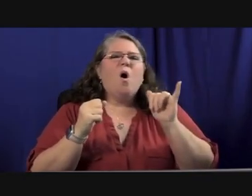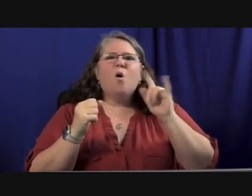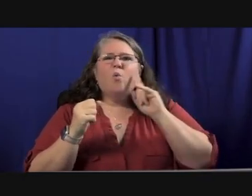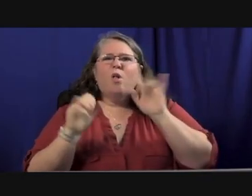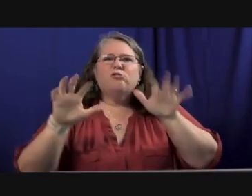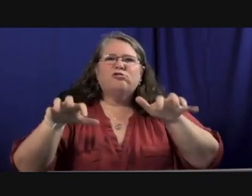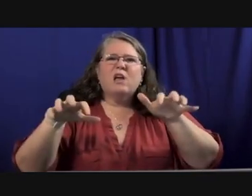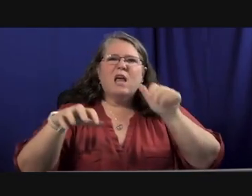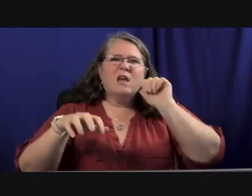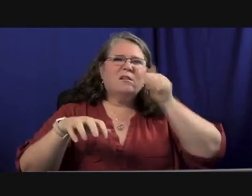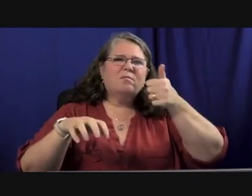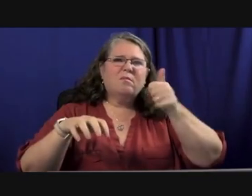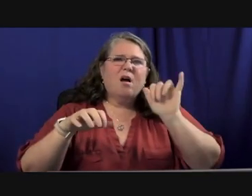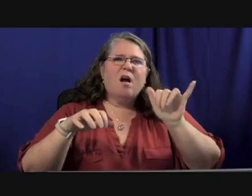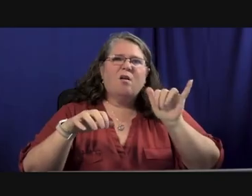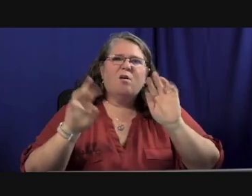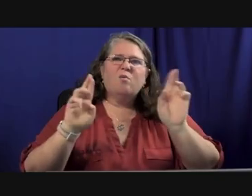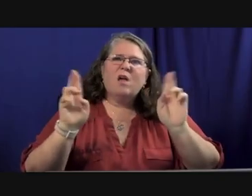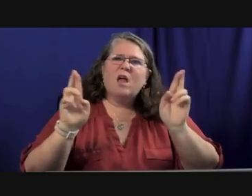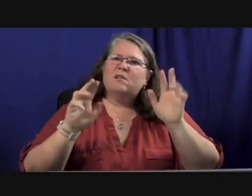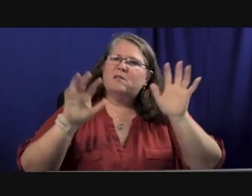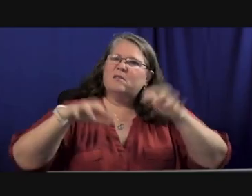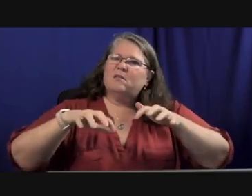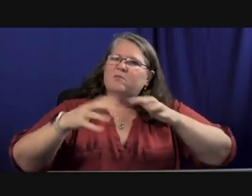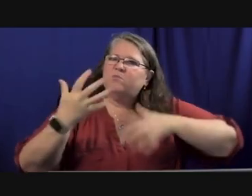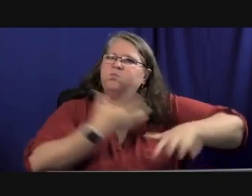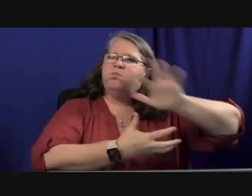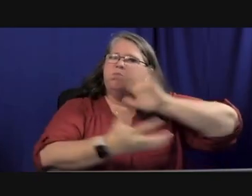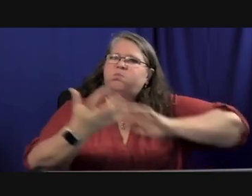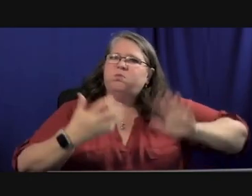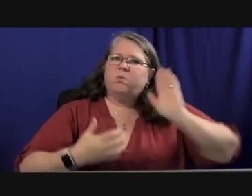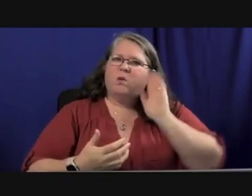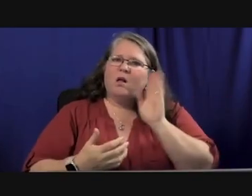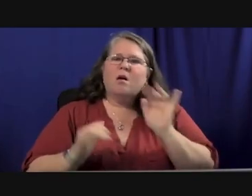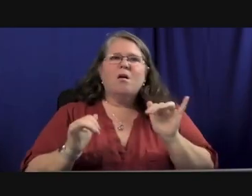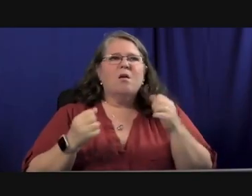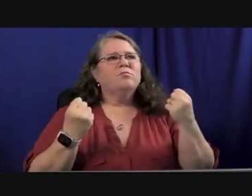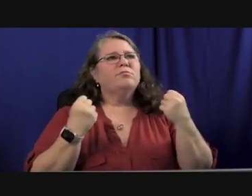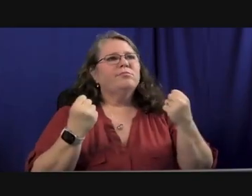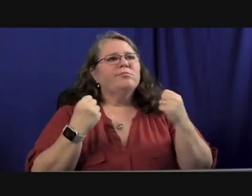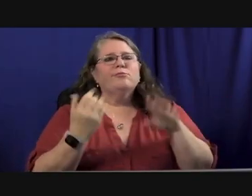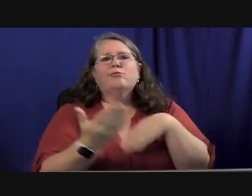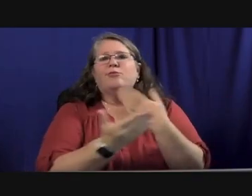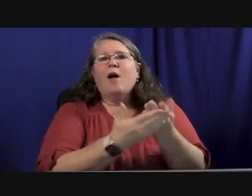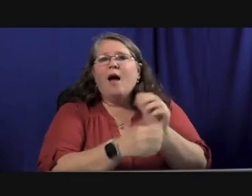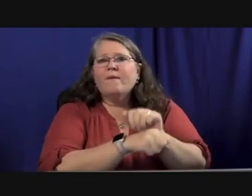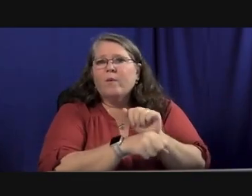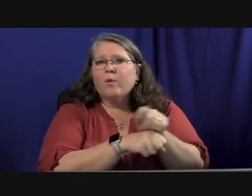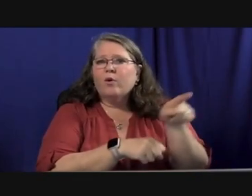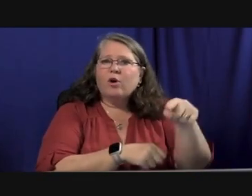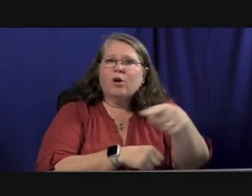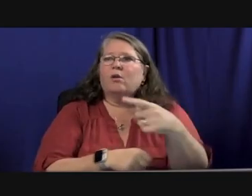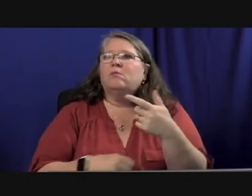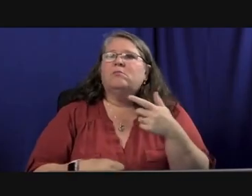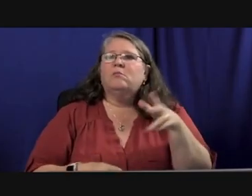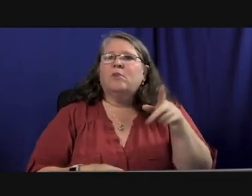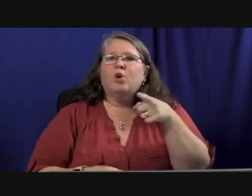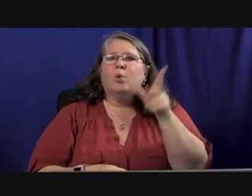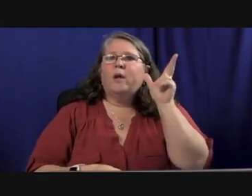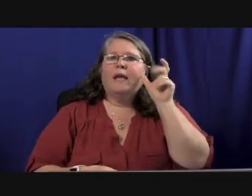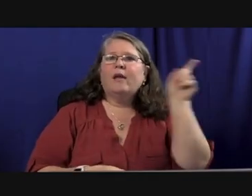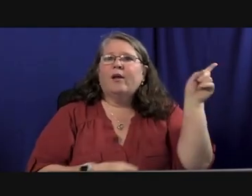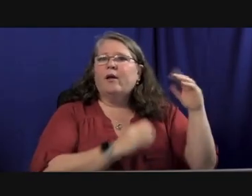something that we learned this month, and now it's raining. Tomorrow you're thinking about that and the weather, and then you arrive to